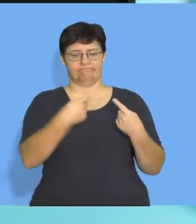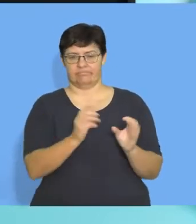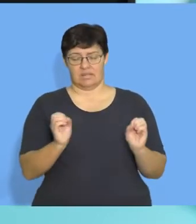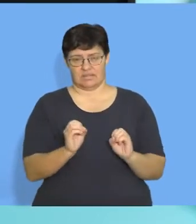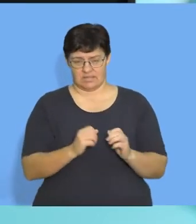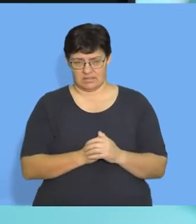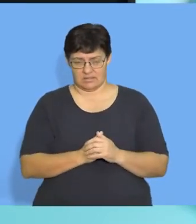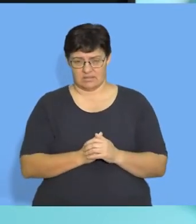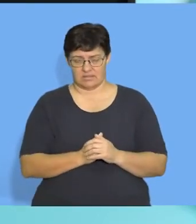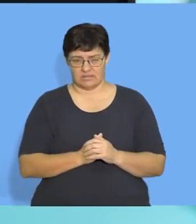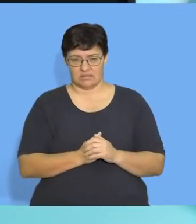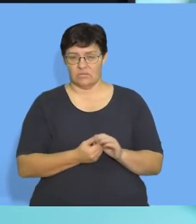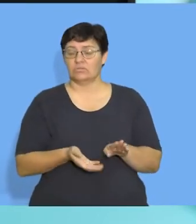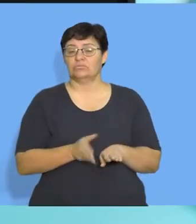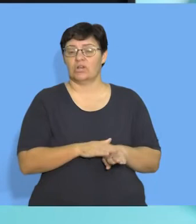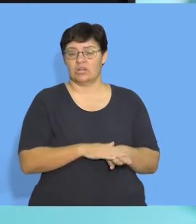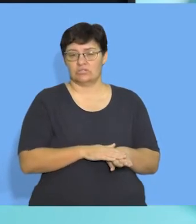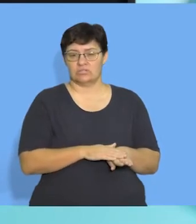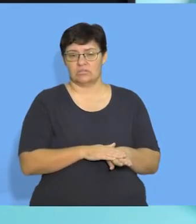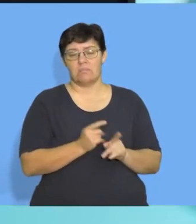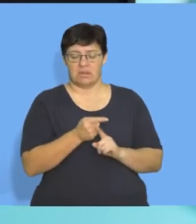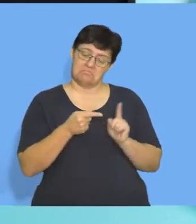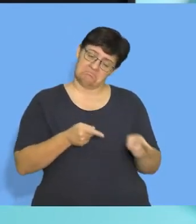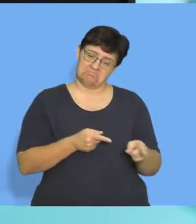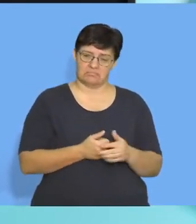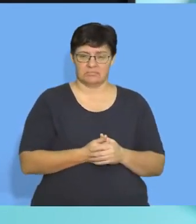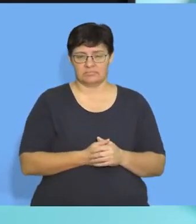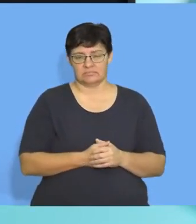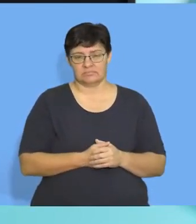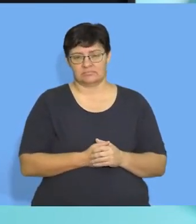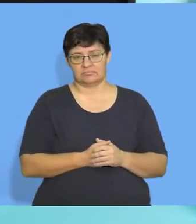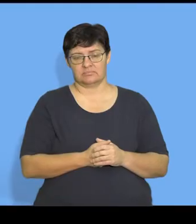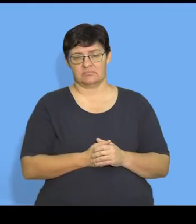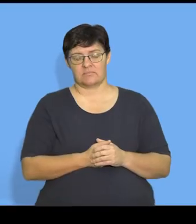thing. So charge is a scalar. Okay?